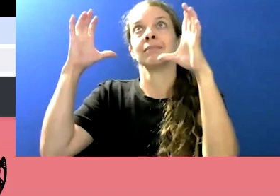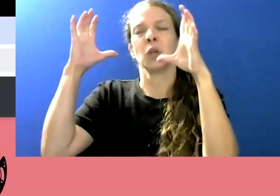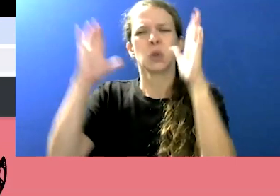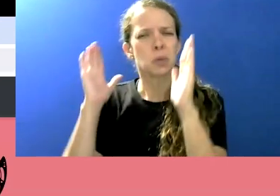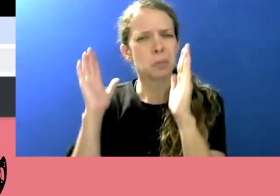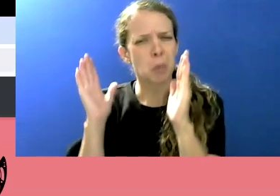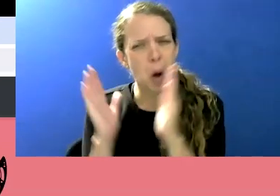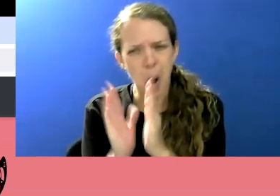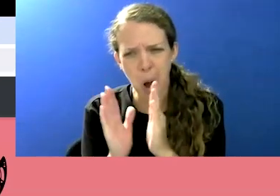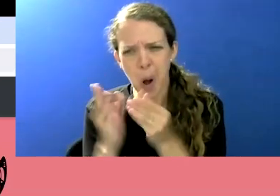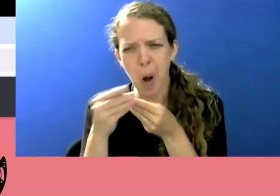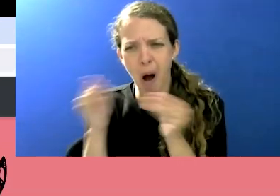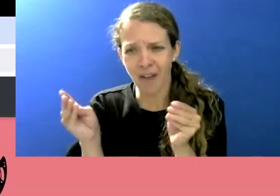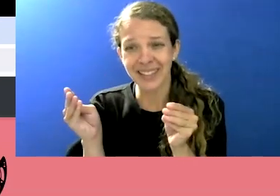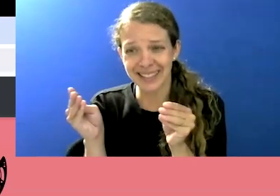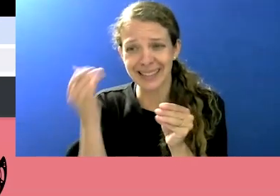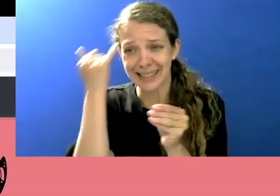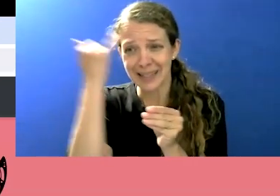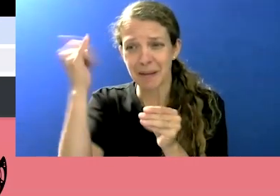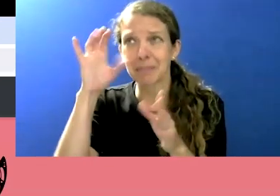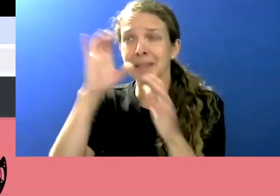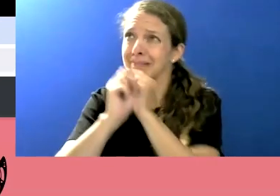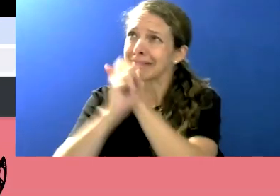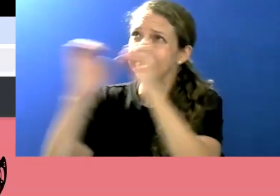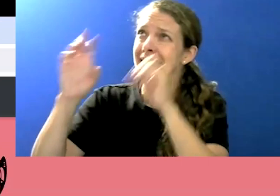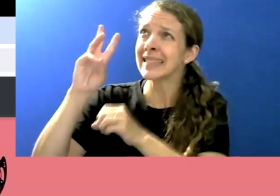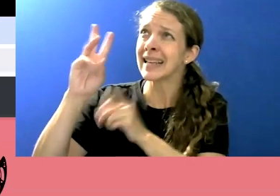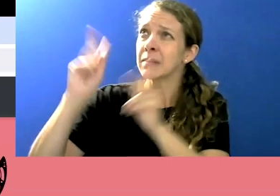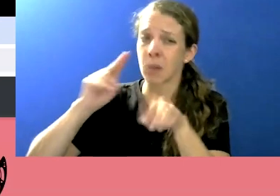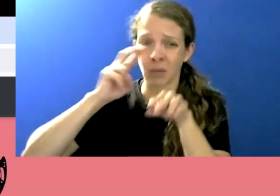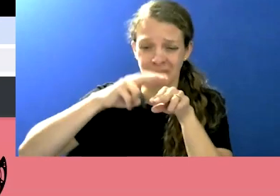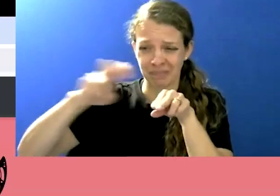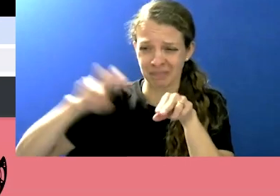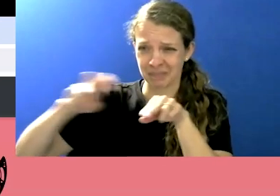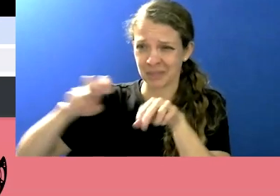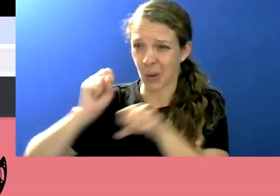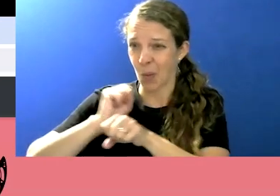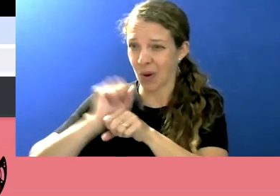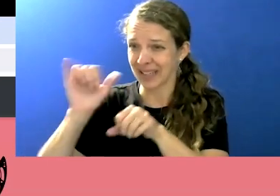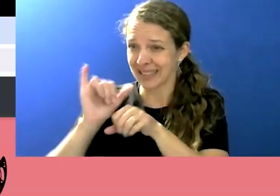small office and you can picture about 6 people working in the same office and,